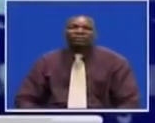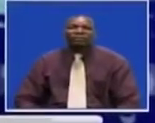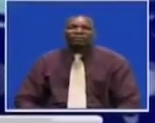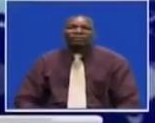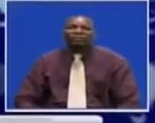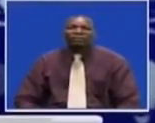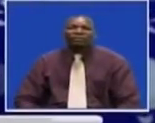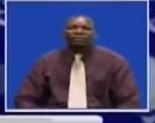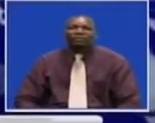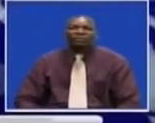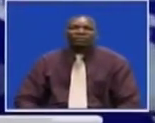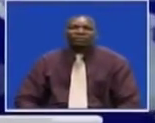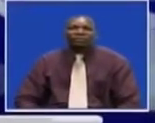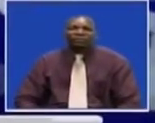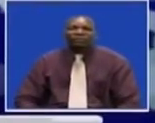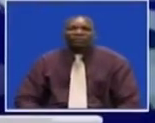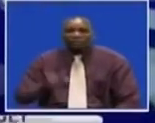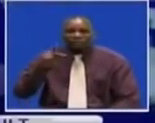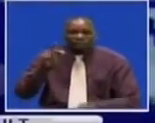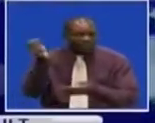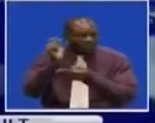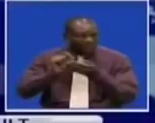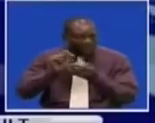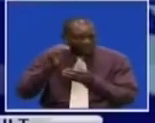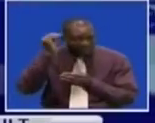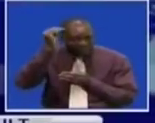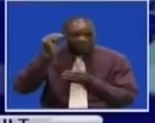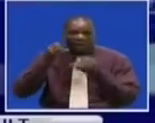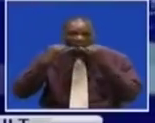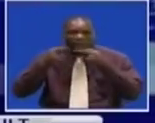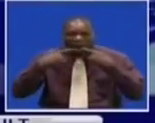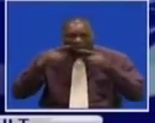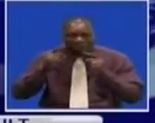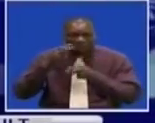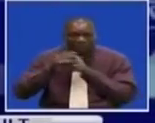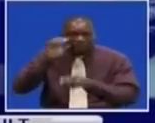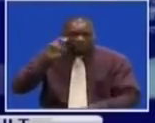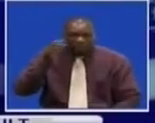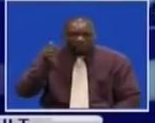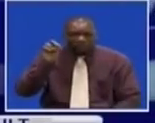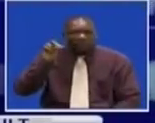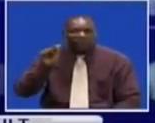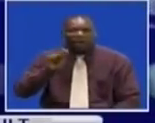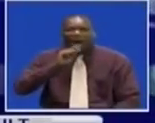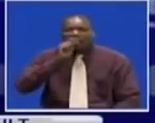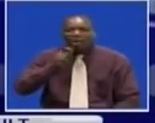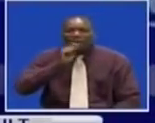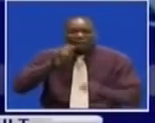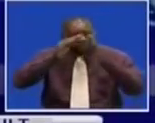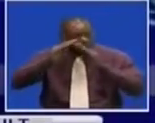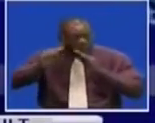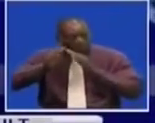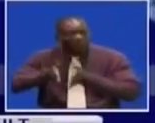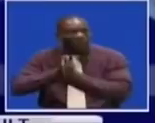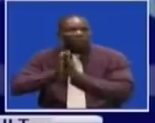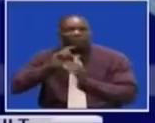Minister of Information and Broadcasting Services Permanent Secretary Chanda Kasolo has urged media houses to produce content which